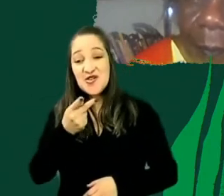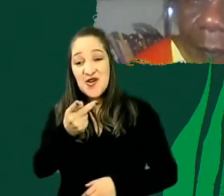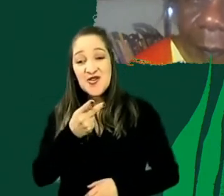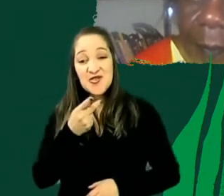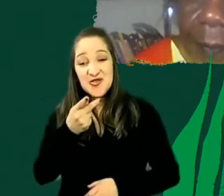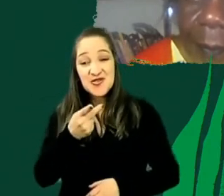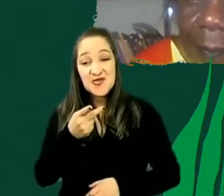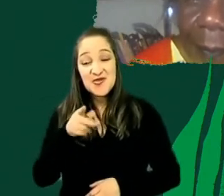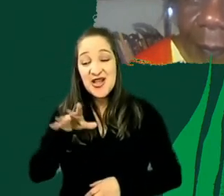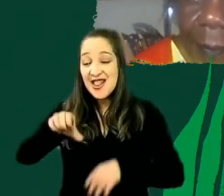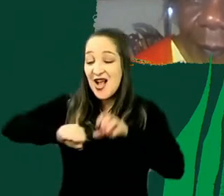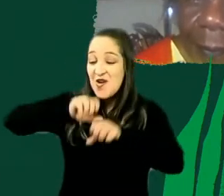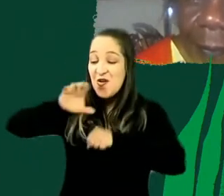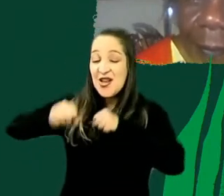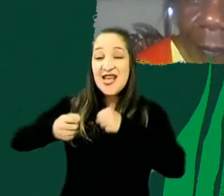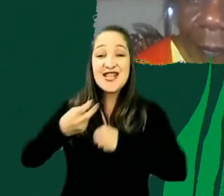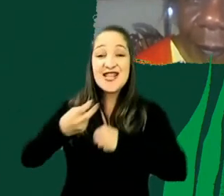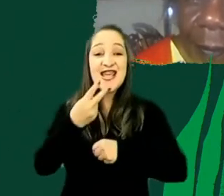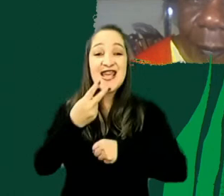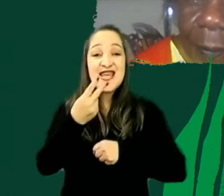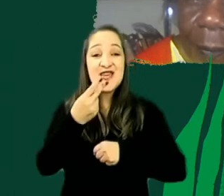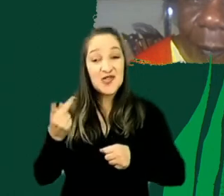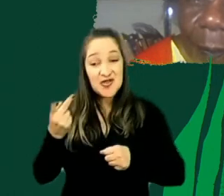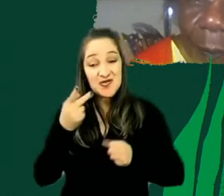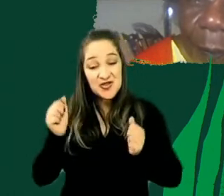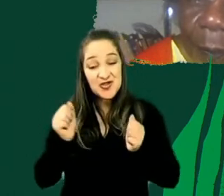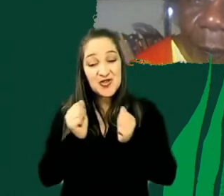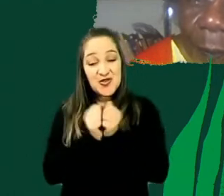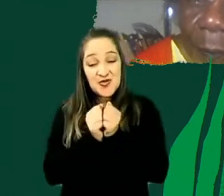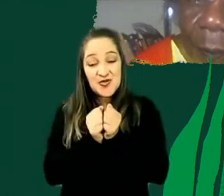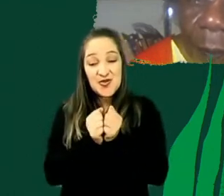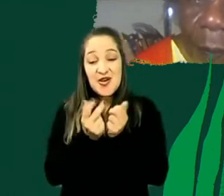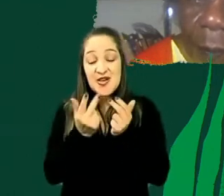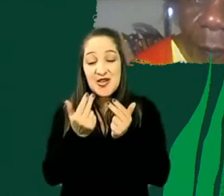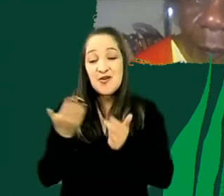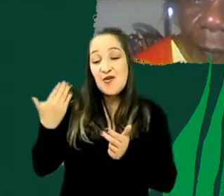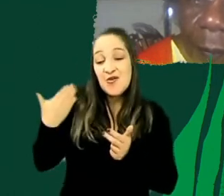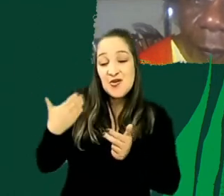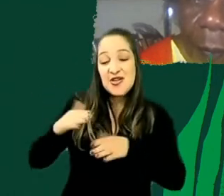And they wanted this for us. They wanted exactly this.